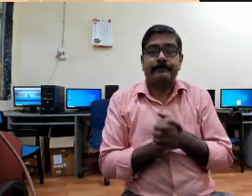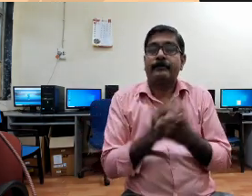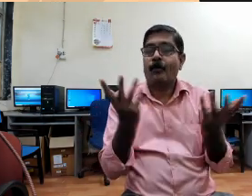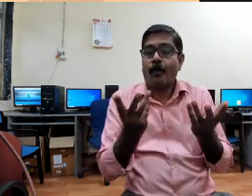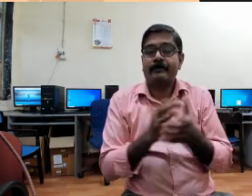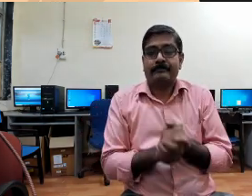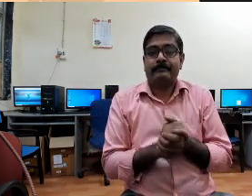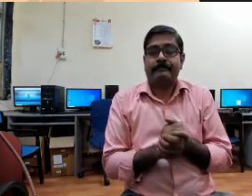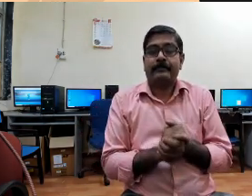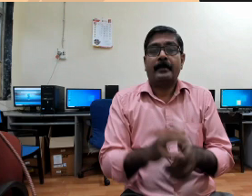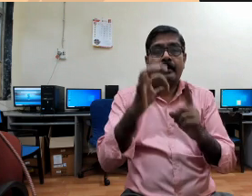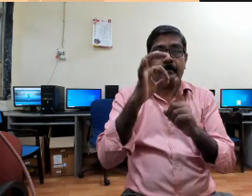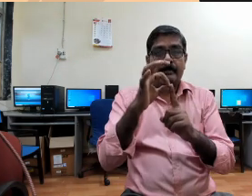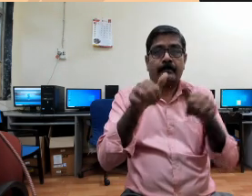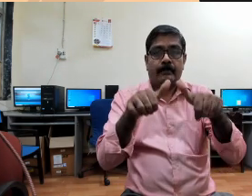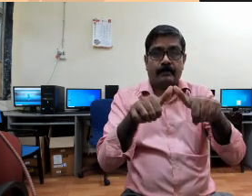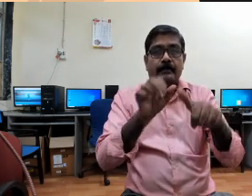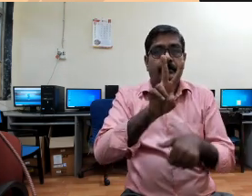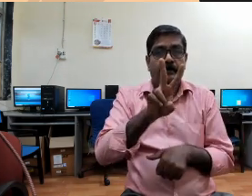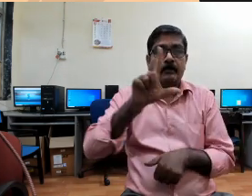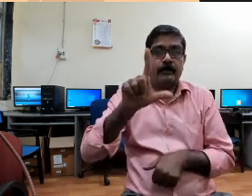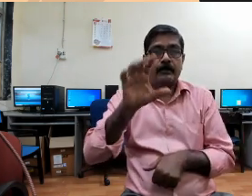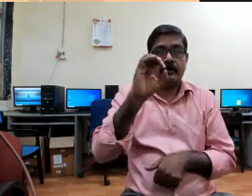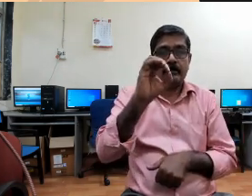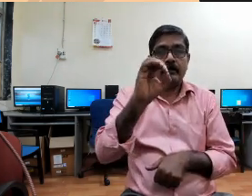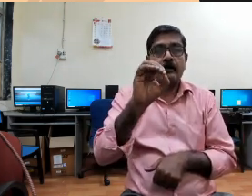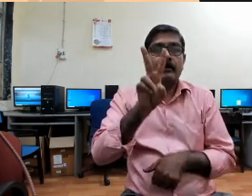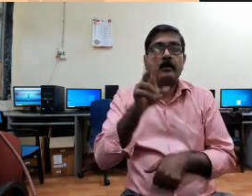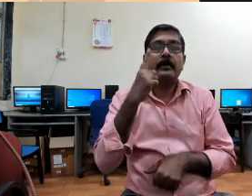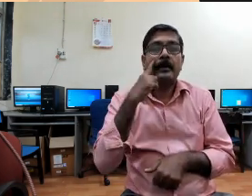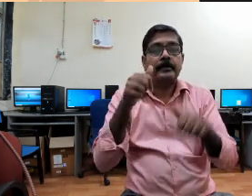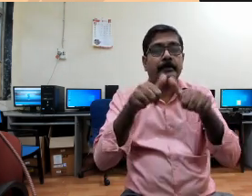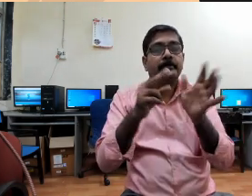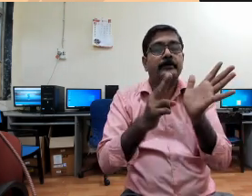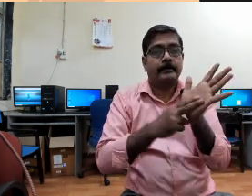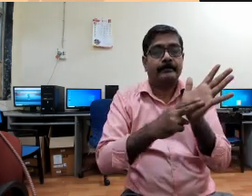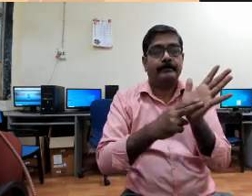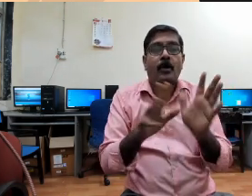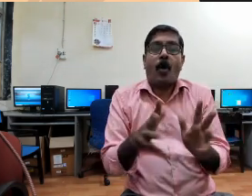by Ivan Pavlov, who is a Russian physiologist.